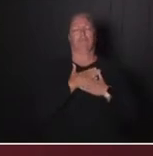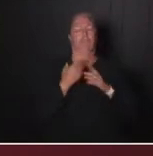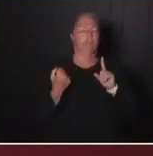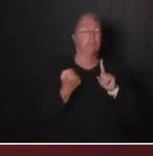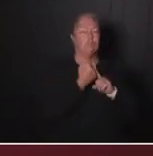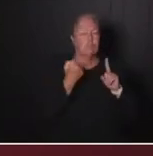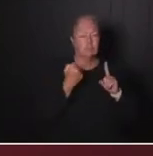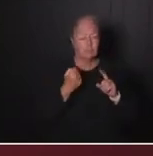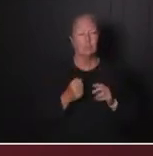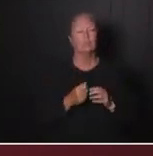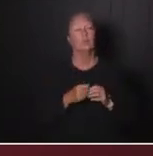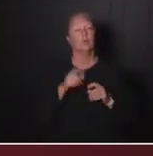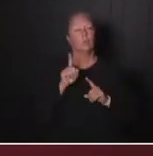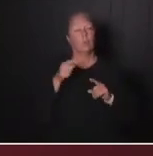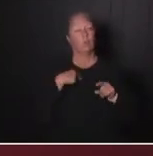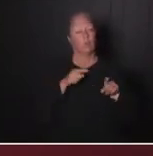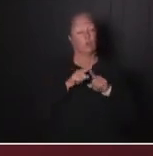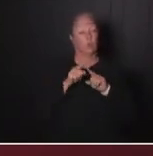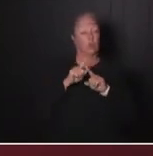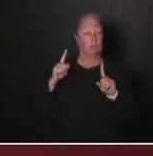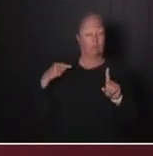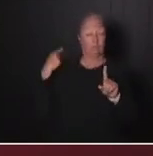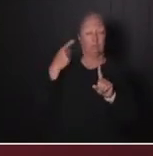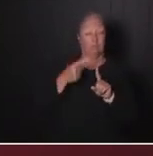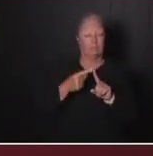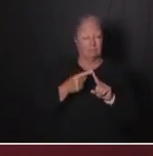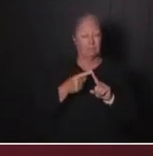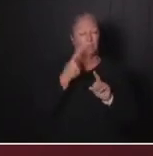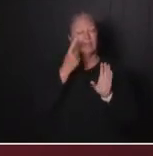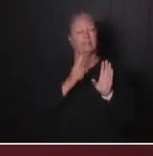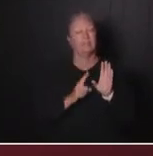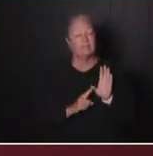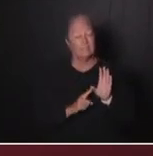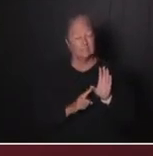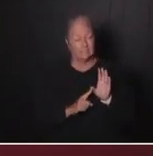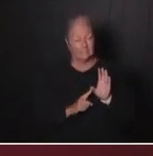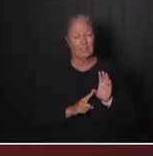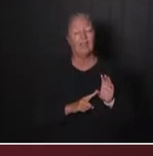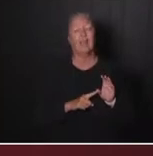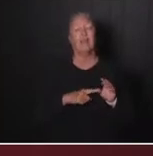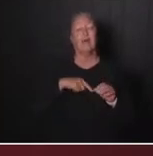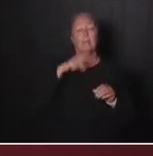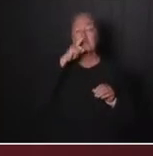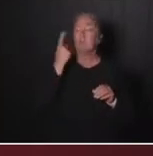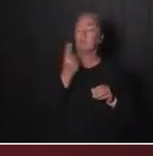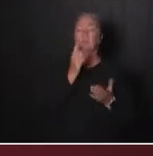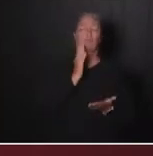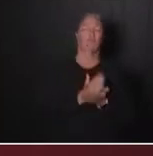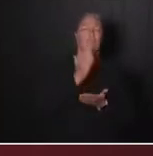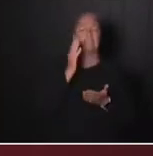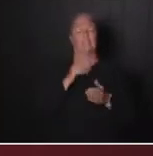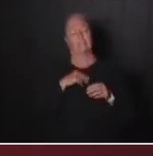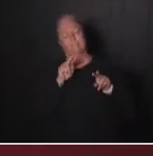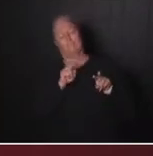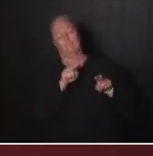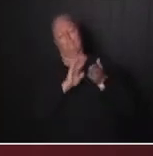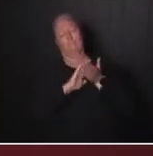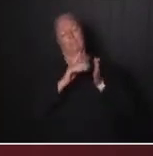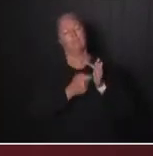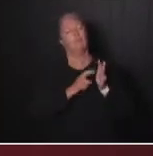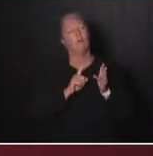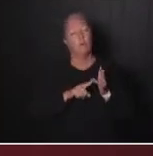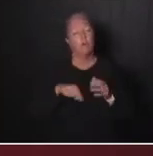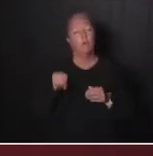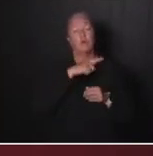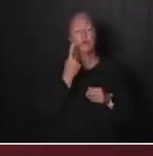learnt in the last year is that heroes in this nation have worn a different uniform, perhaps, to the one that we've been used to. It's been frontline